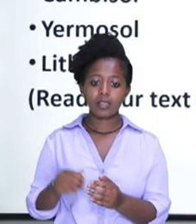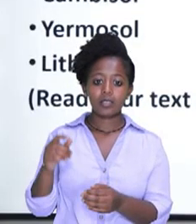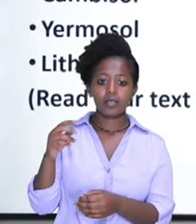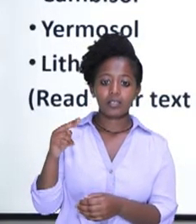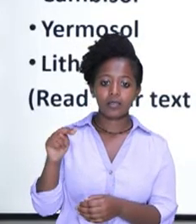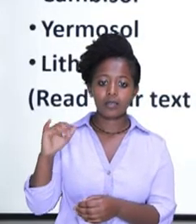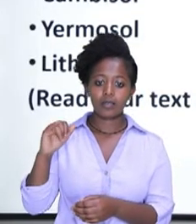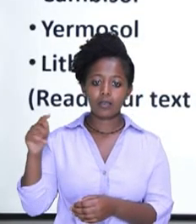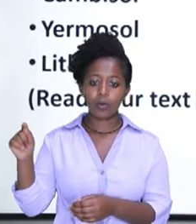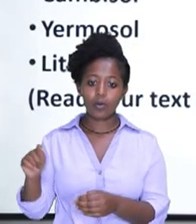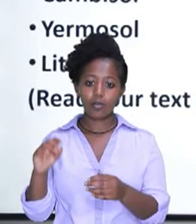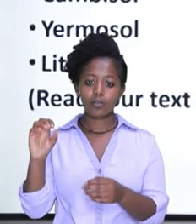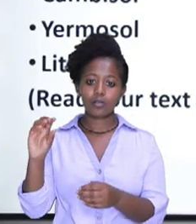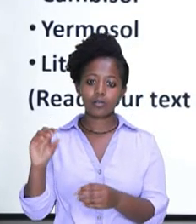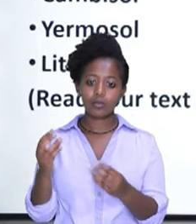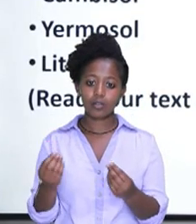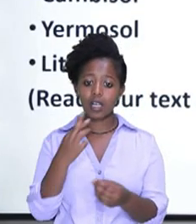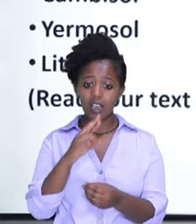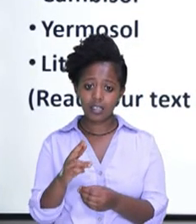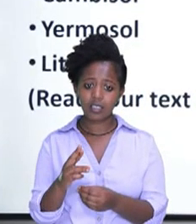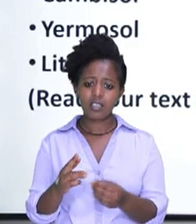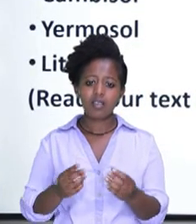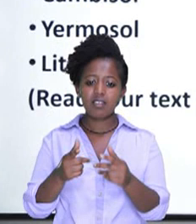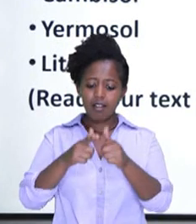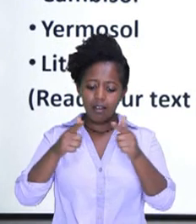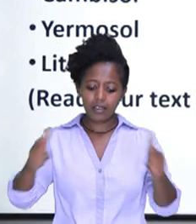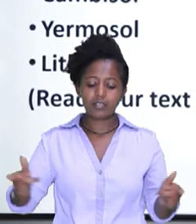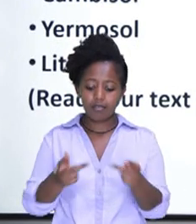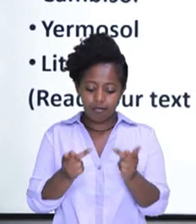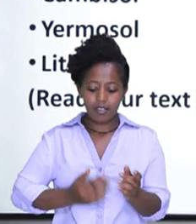nitosoil is the largest soil type in area coverage.